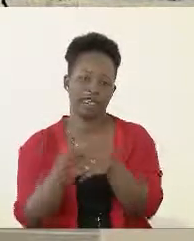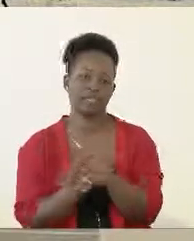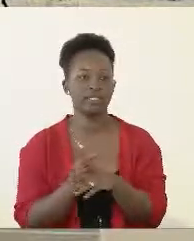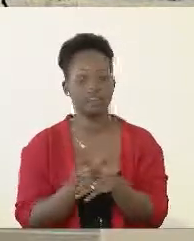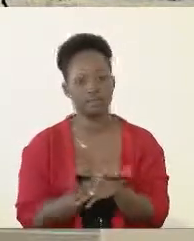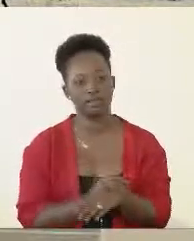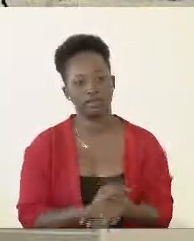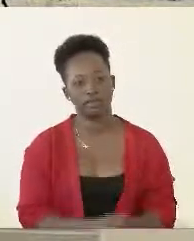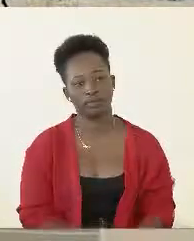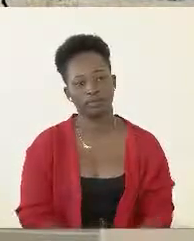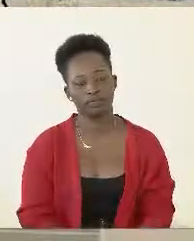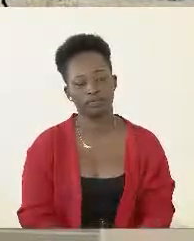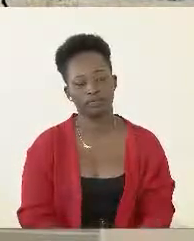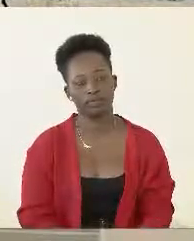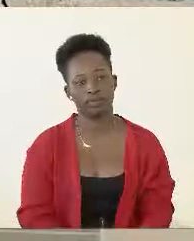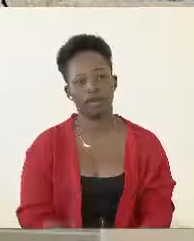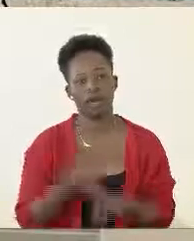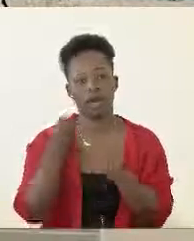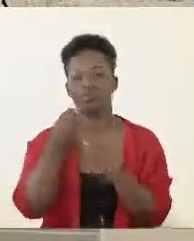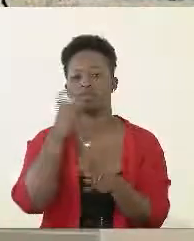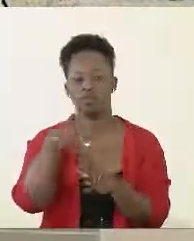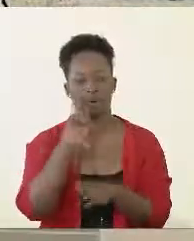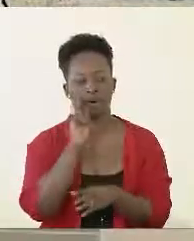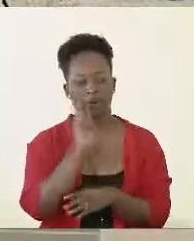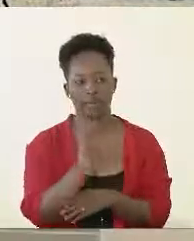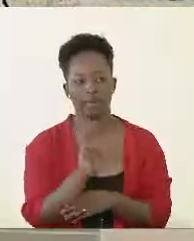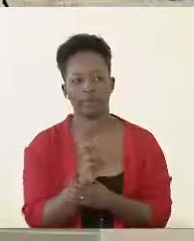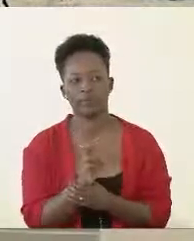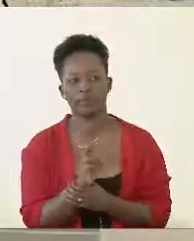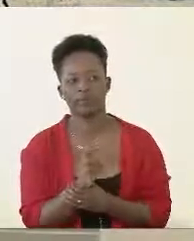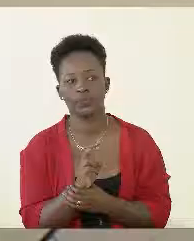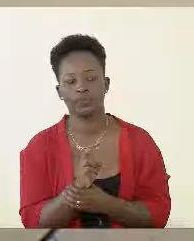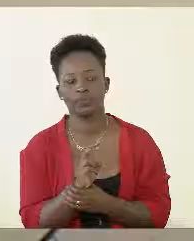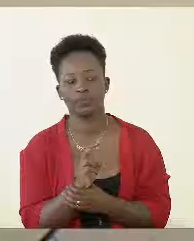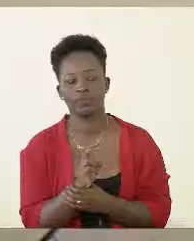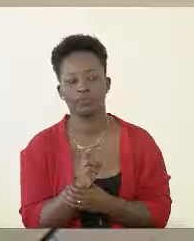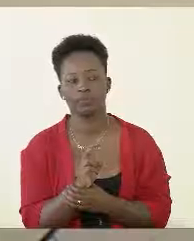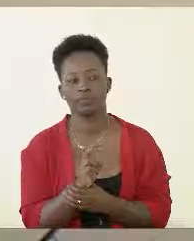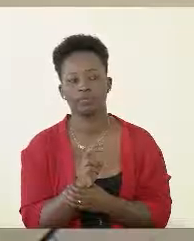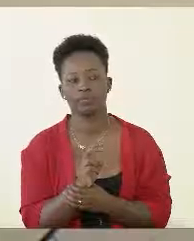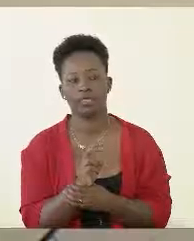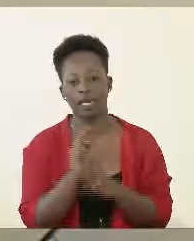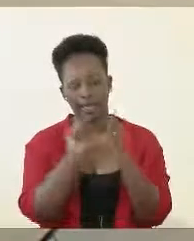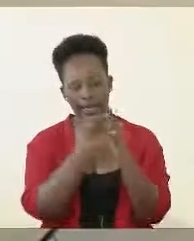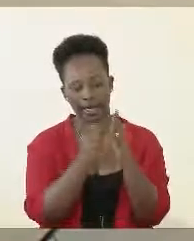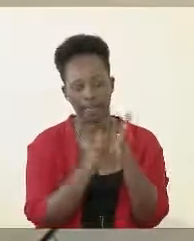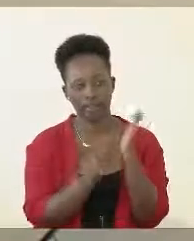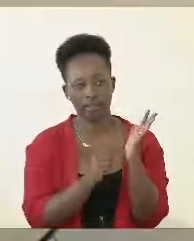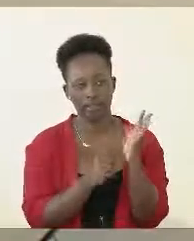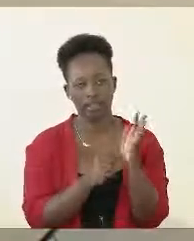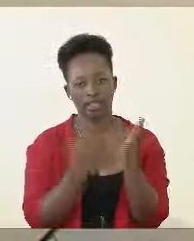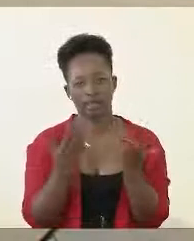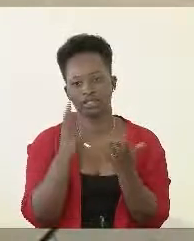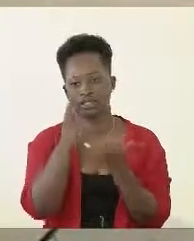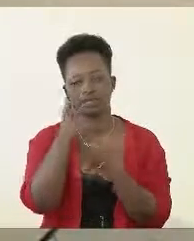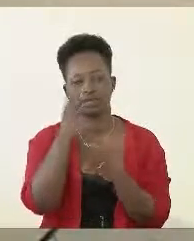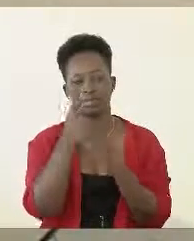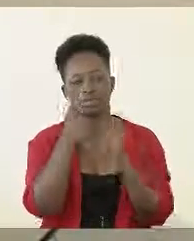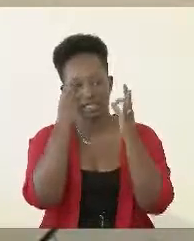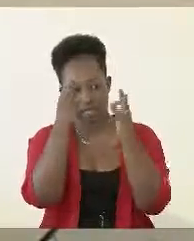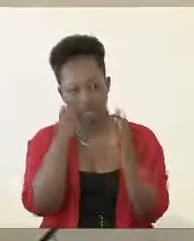Maybe he realized that there was a reduction in the profits